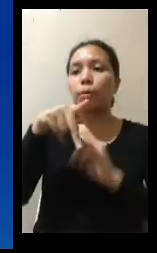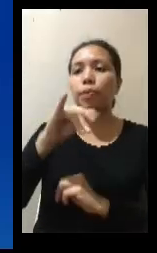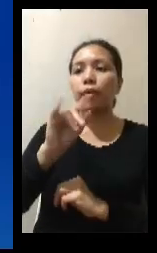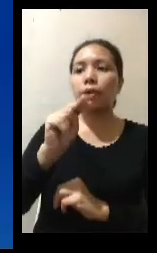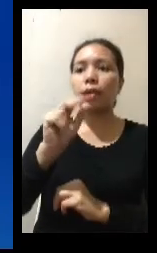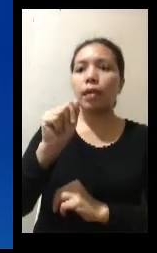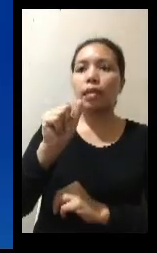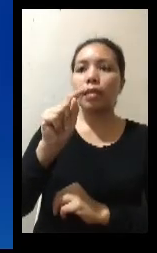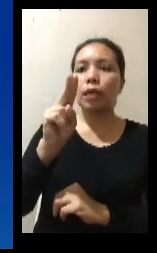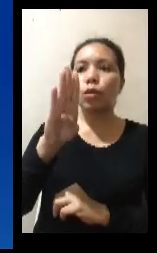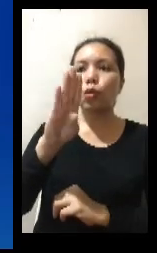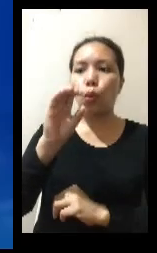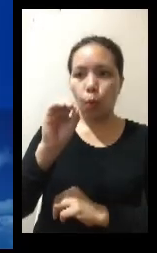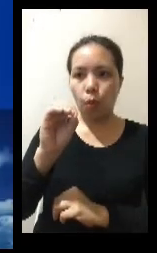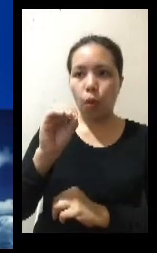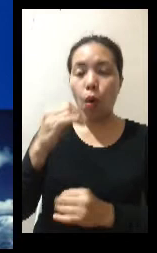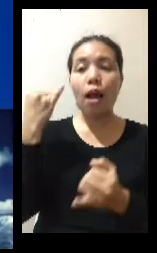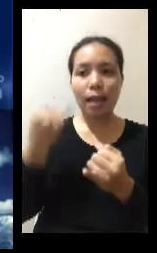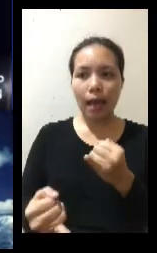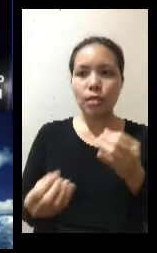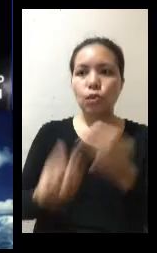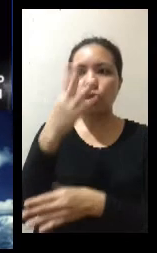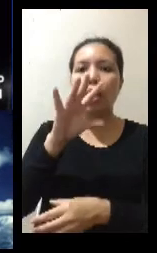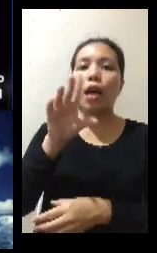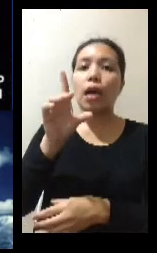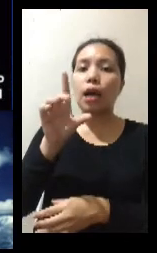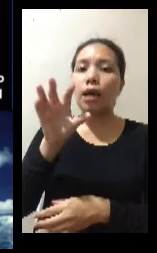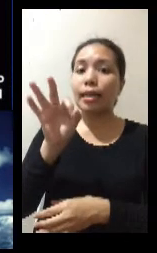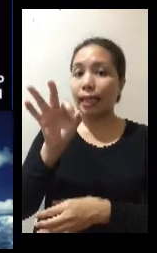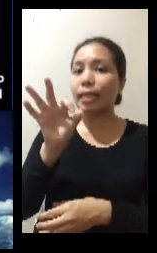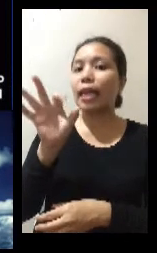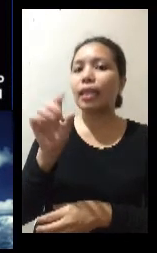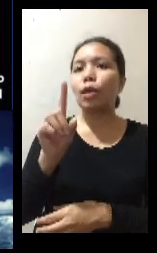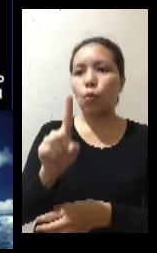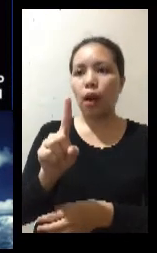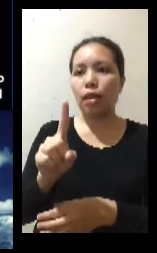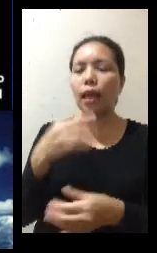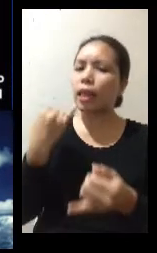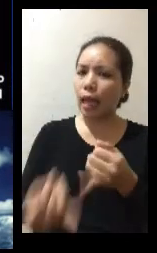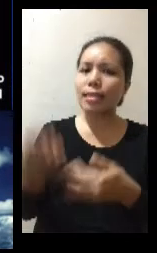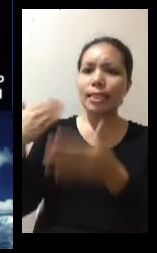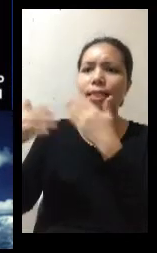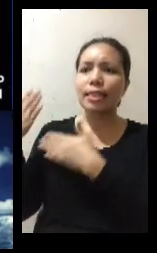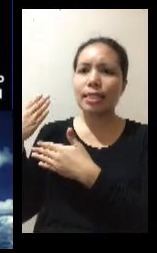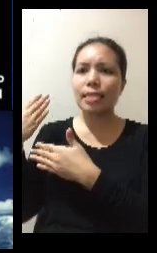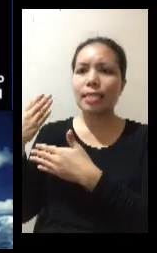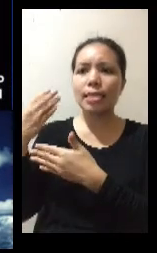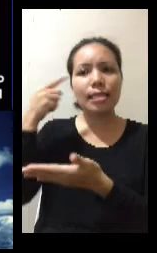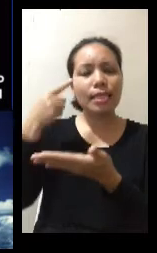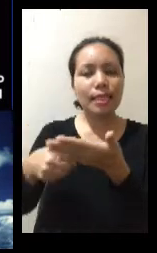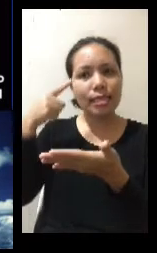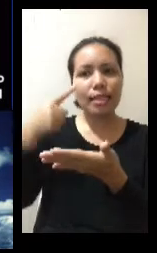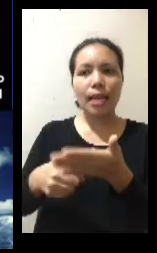Mount Pinatubo in Zambales, for example, had been dormant for 400 years until 1991 when it